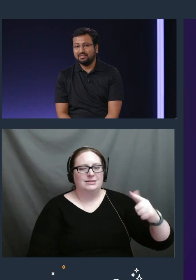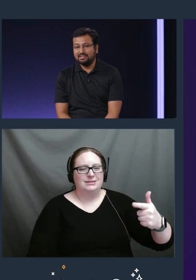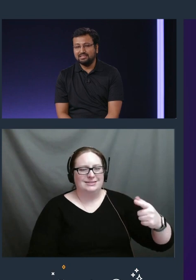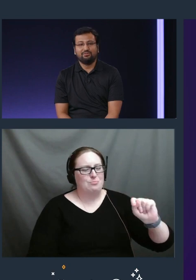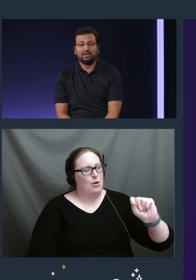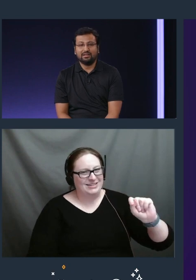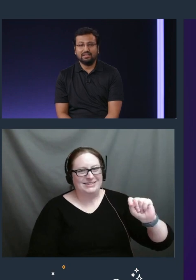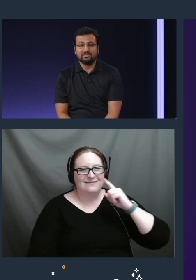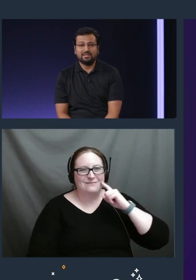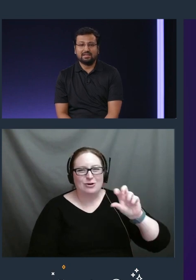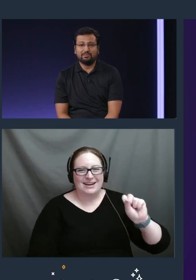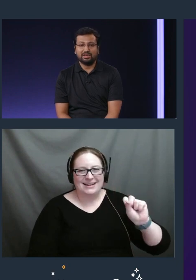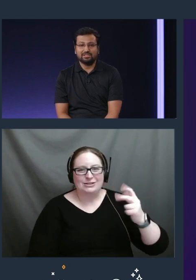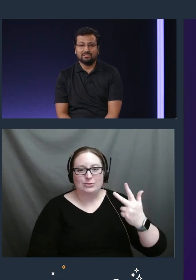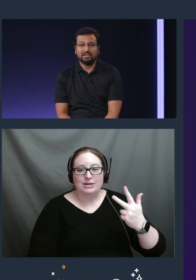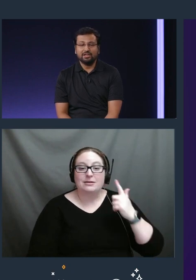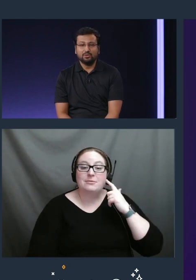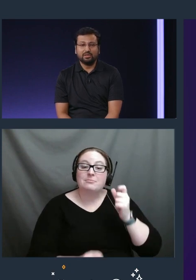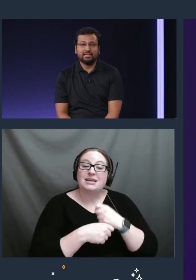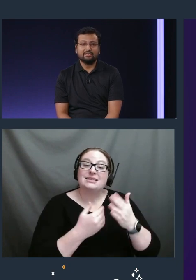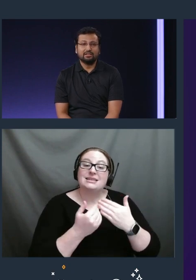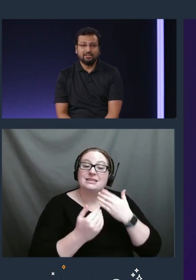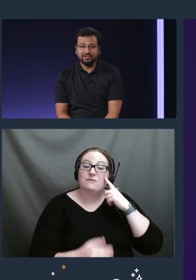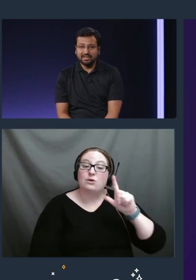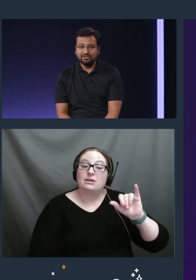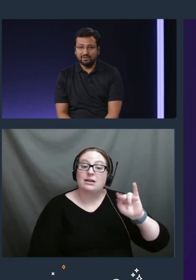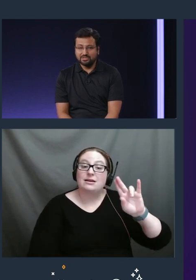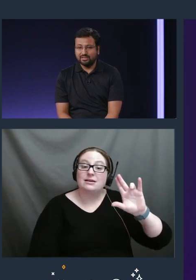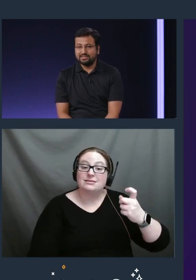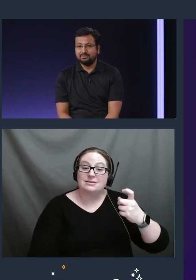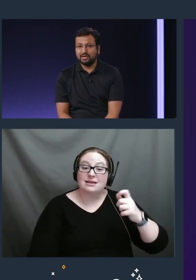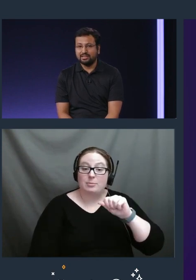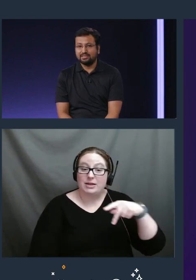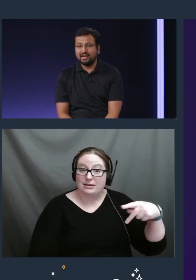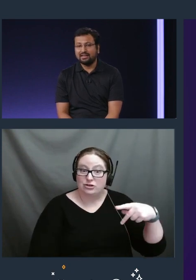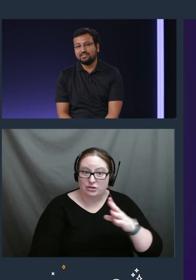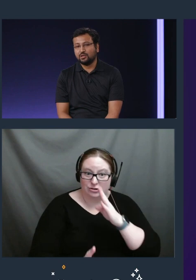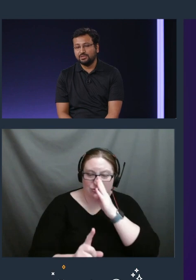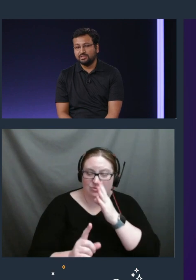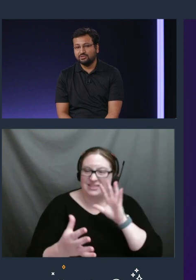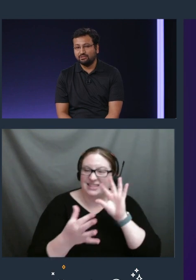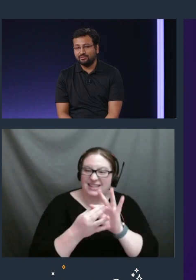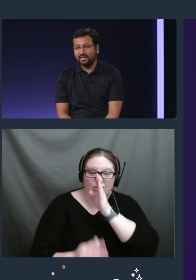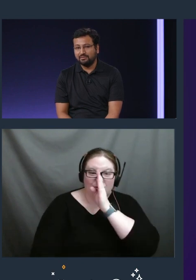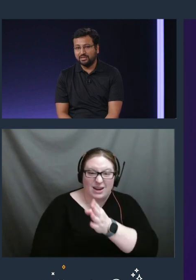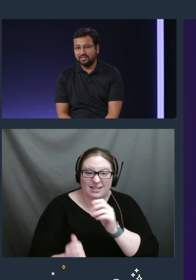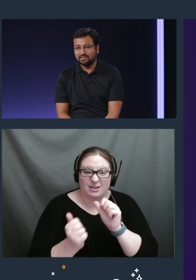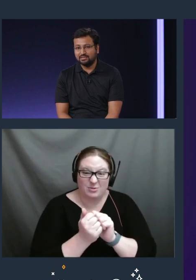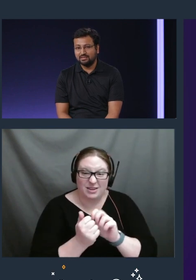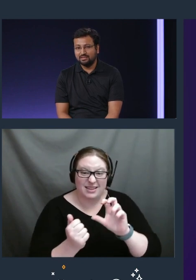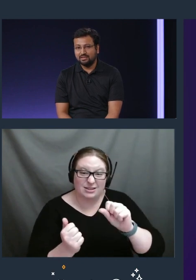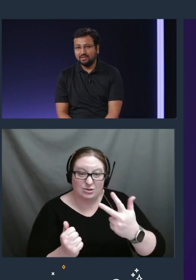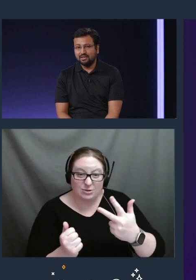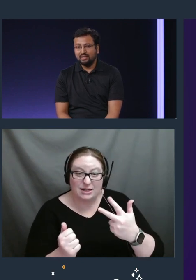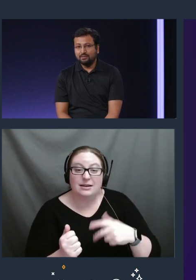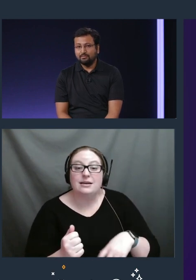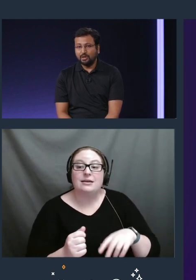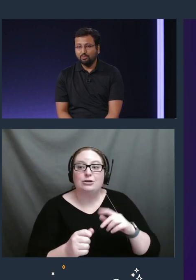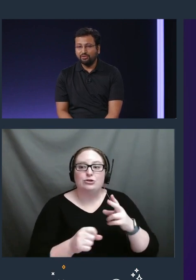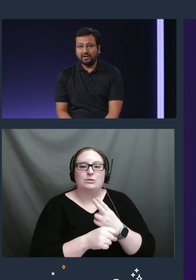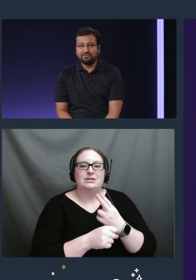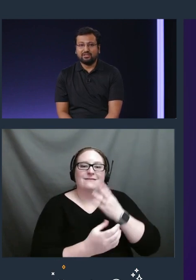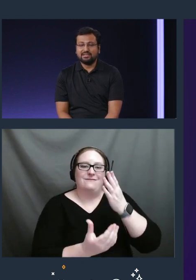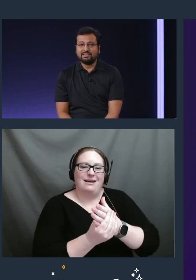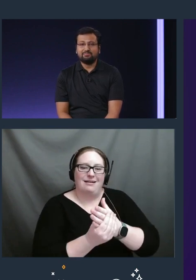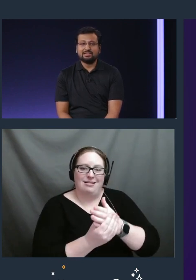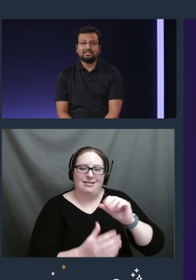makes it easy for Linux-based applications to connect directly to Amazon S3 buckets and access objects using file APIs. Mount